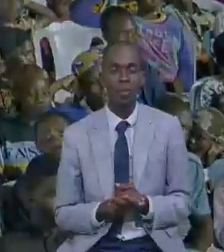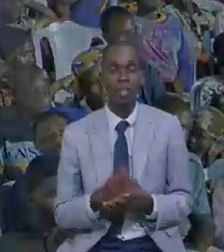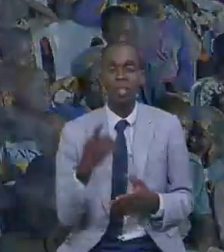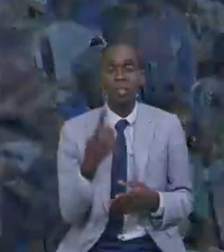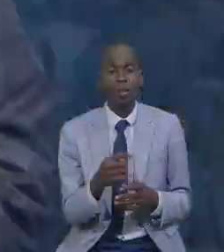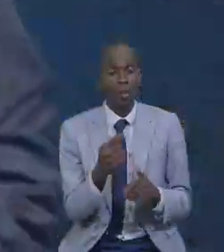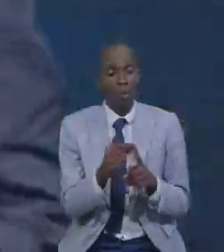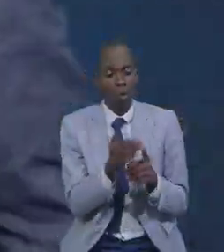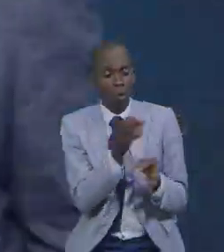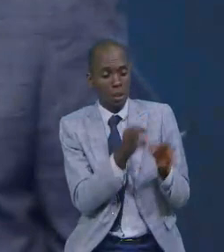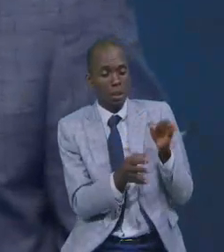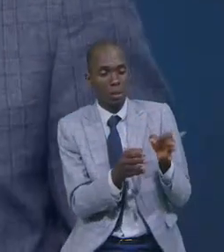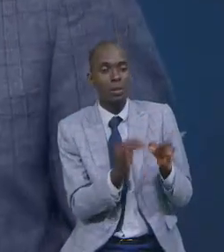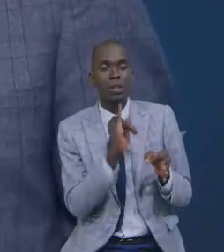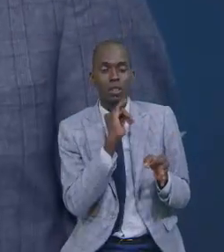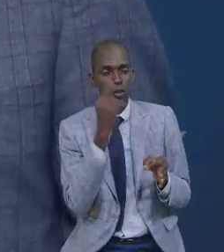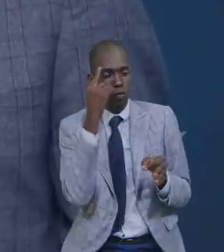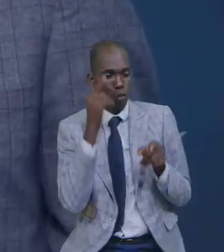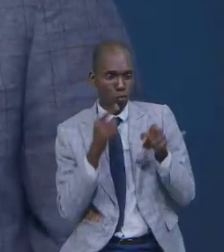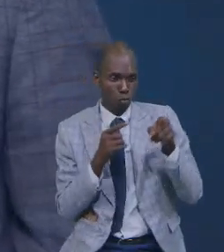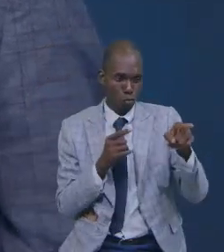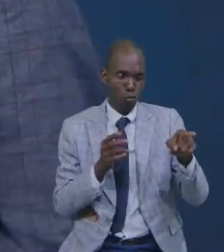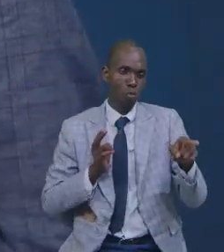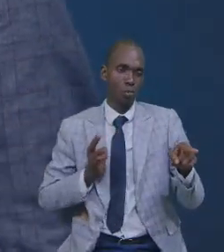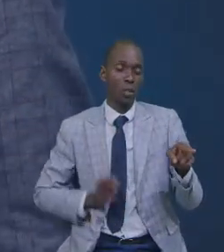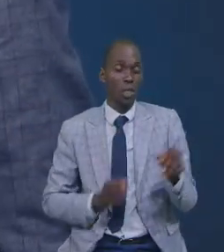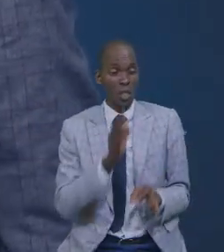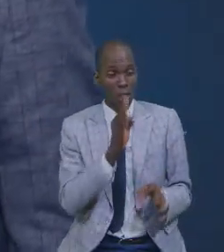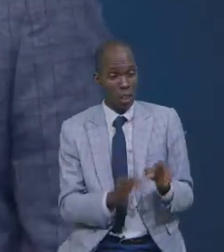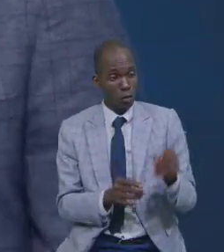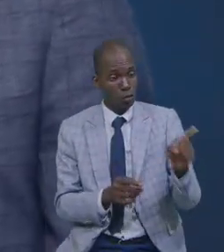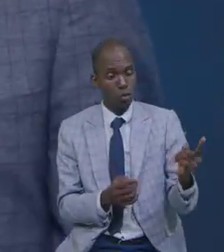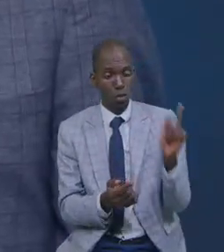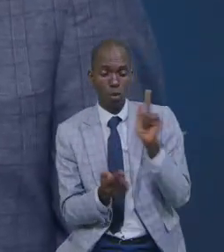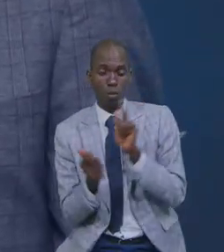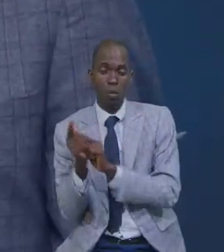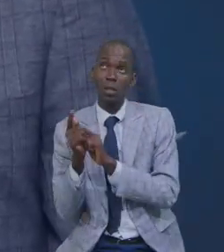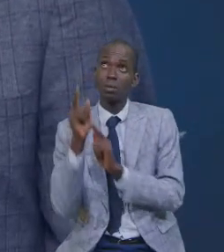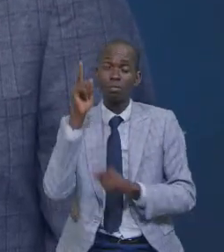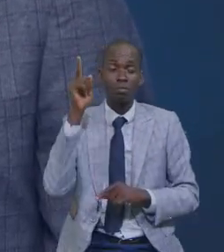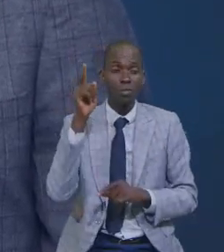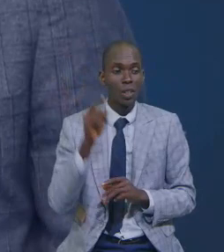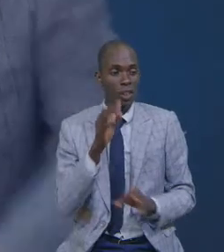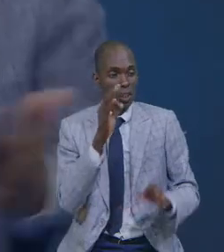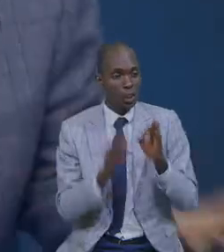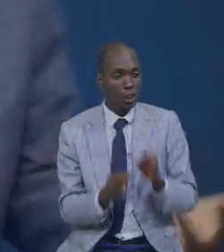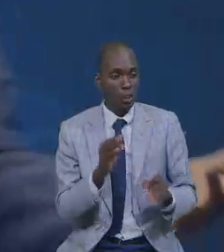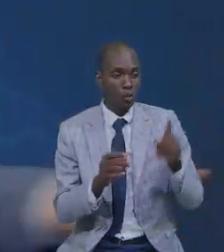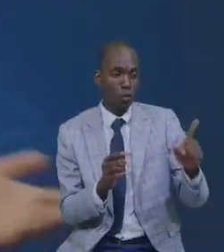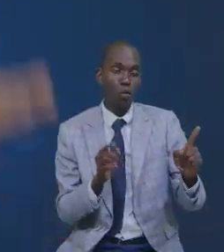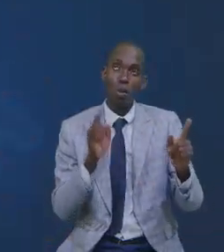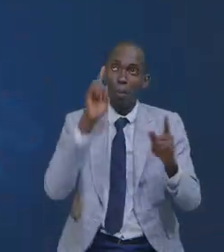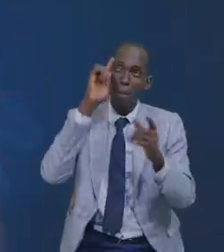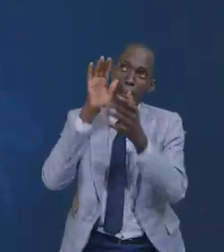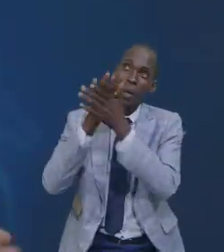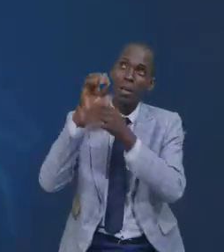your side. If you come, if you believe, and if